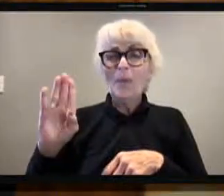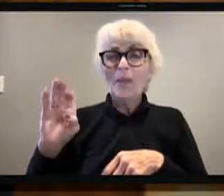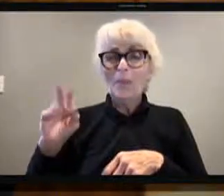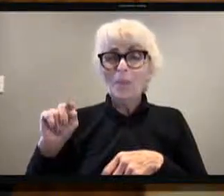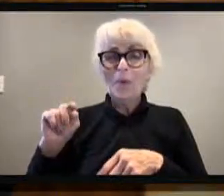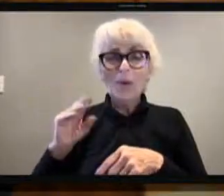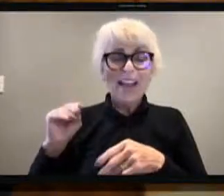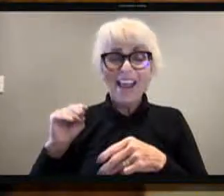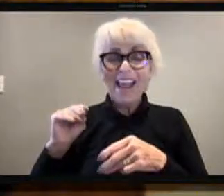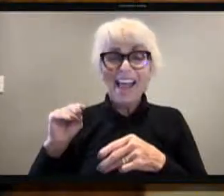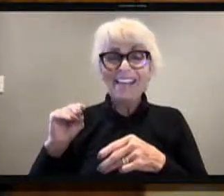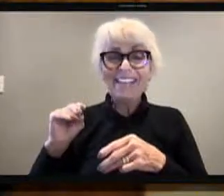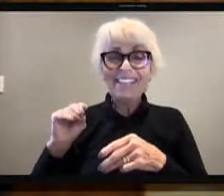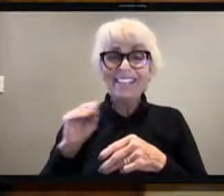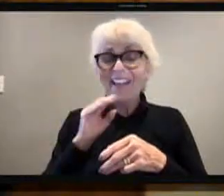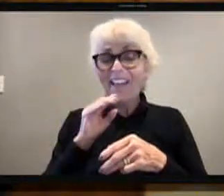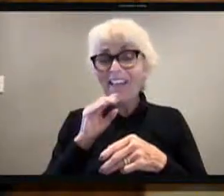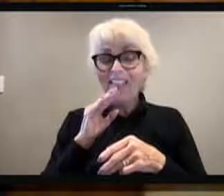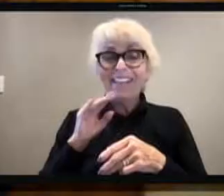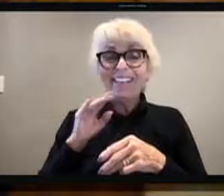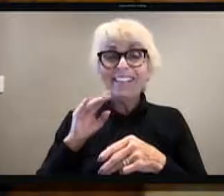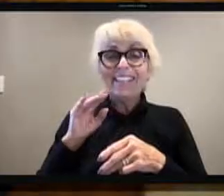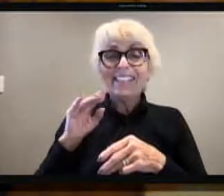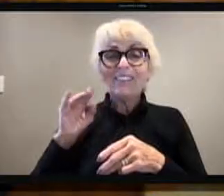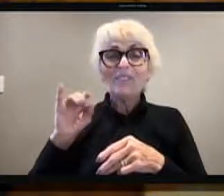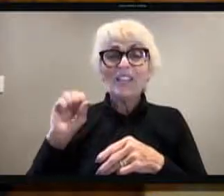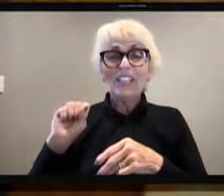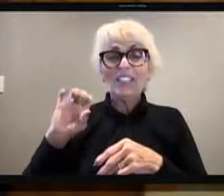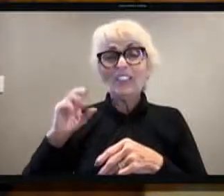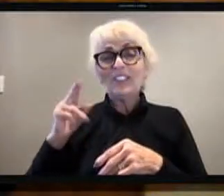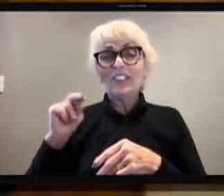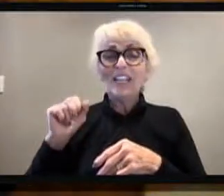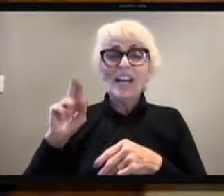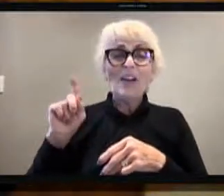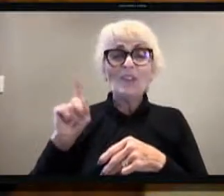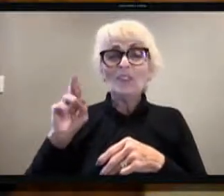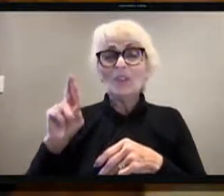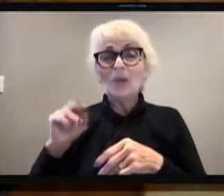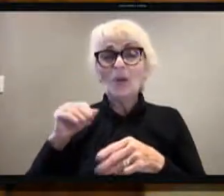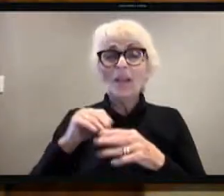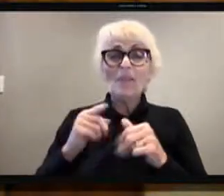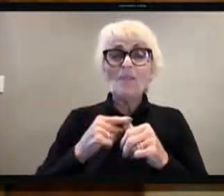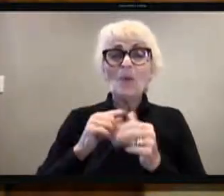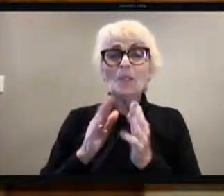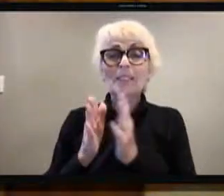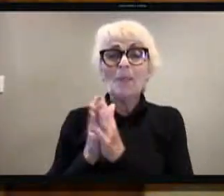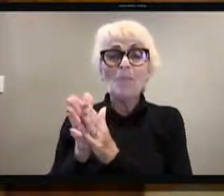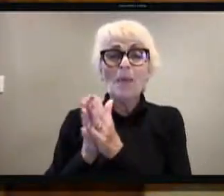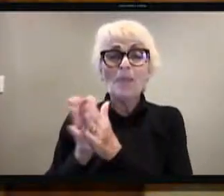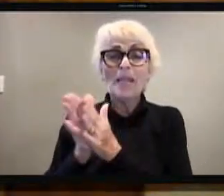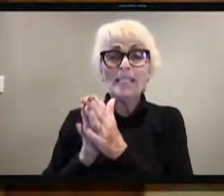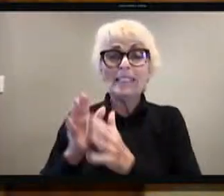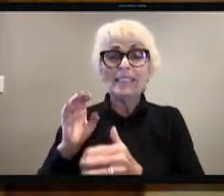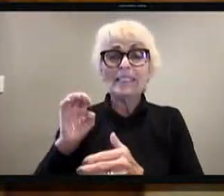Weiterschnauthausen, the First Methodist Episcopal Church in Greensburg, as well as